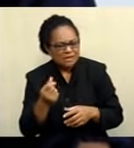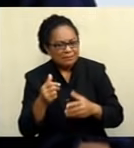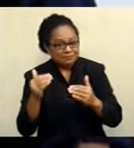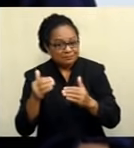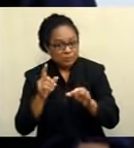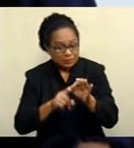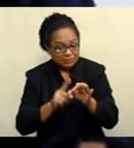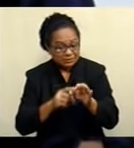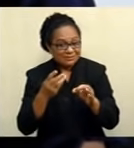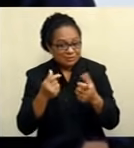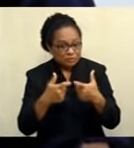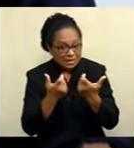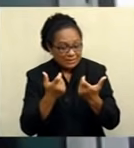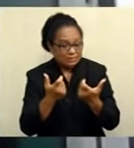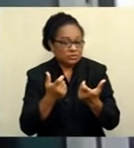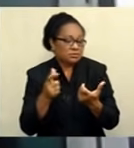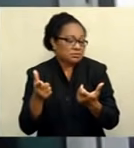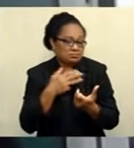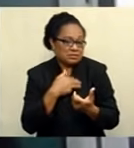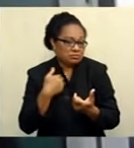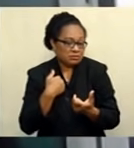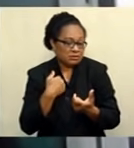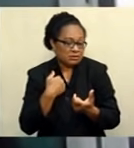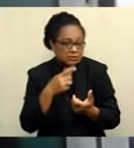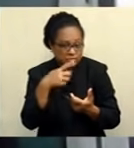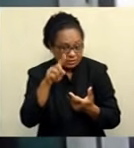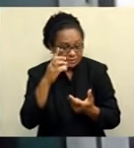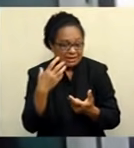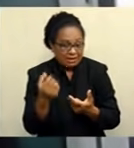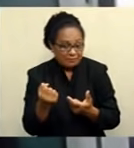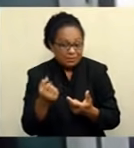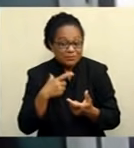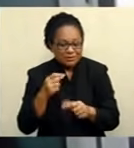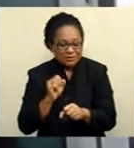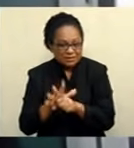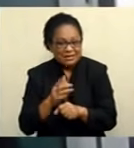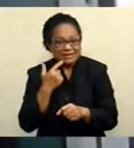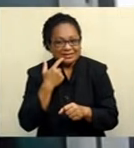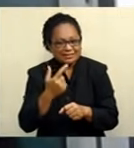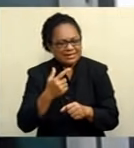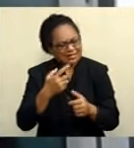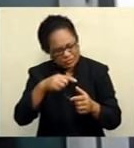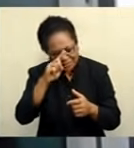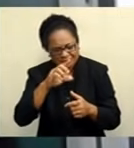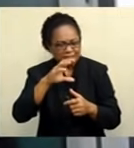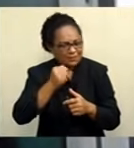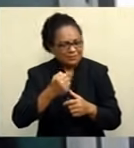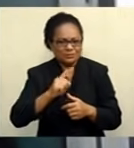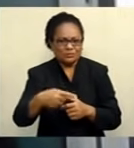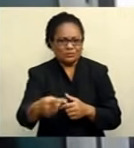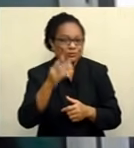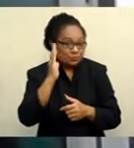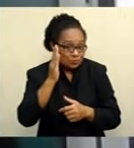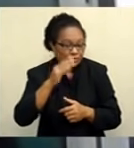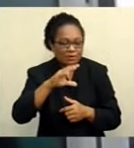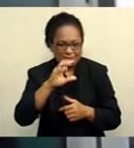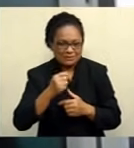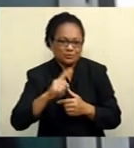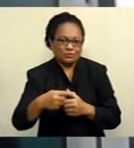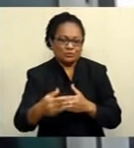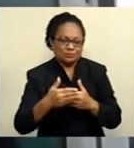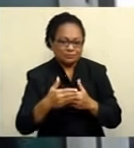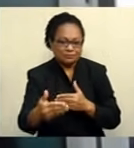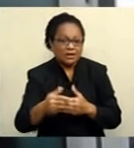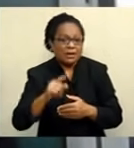of the pandemic, what are those? We need to move on with our education, but we have